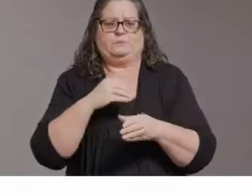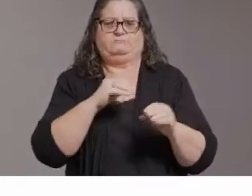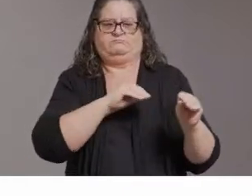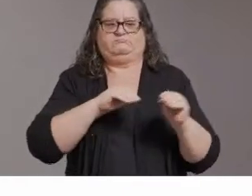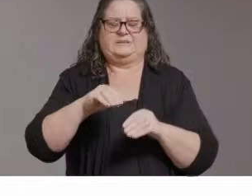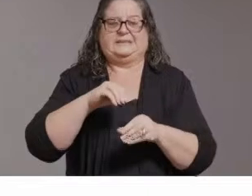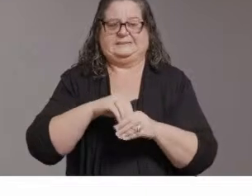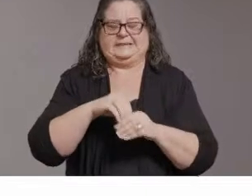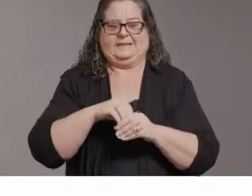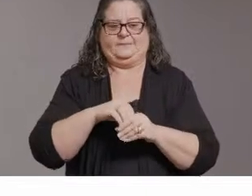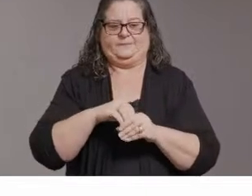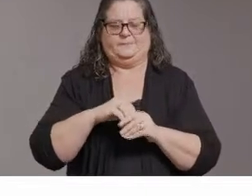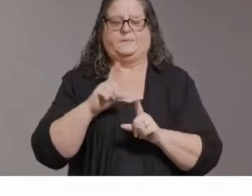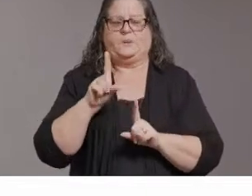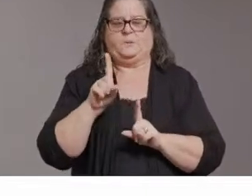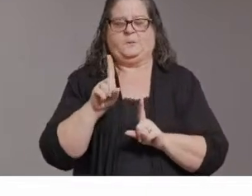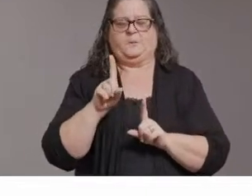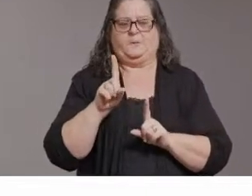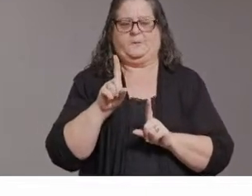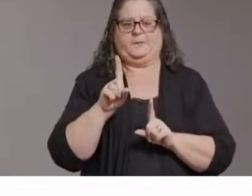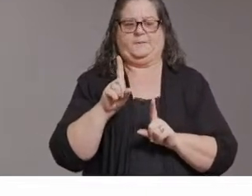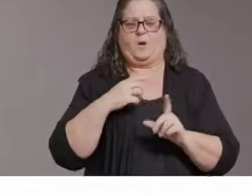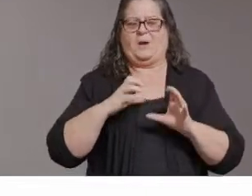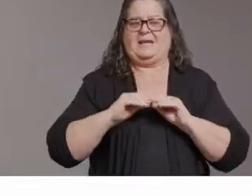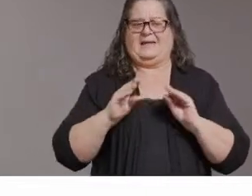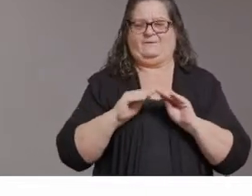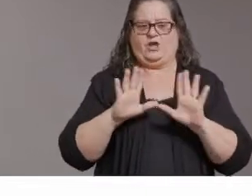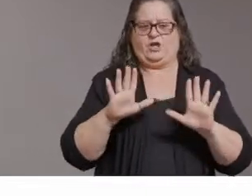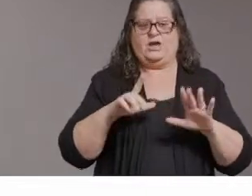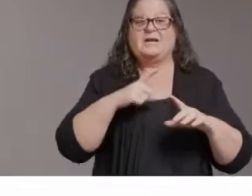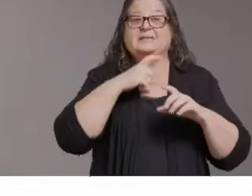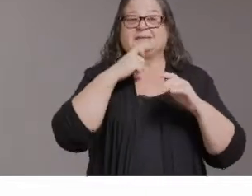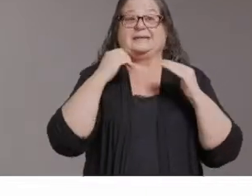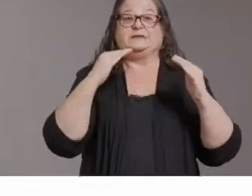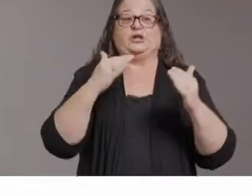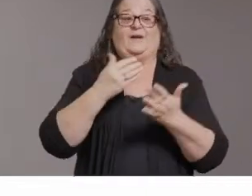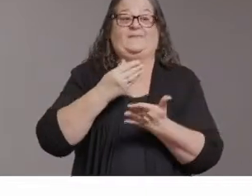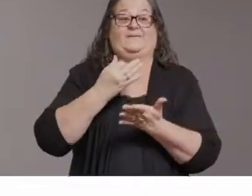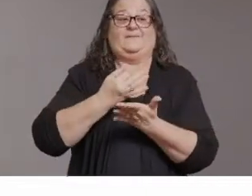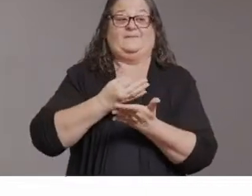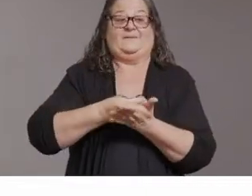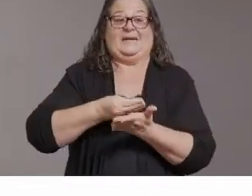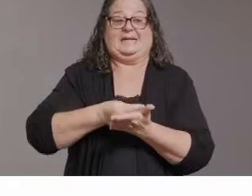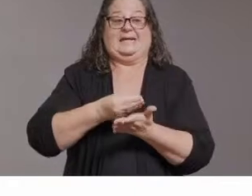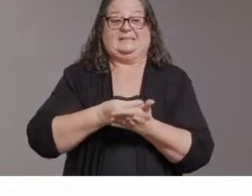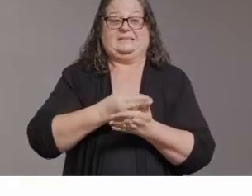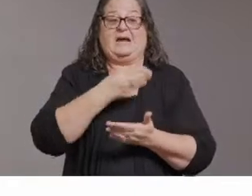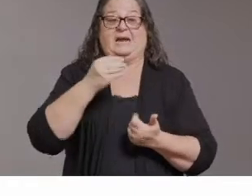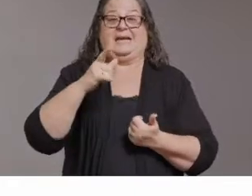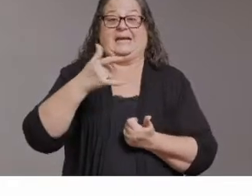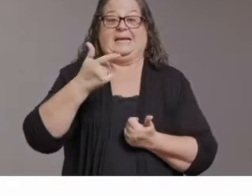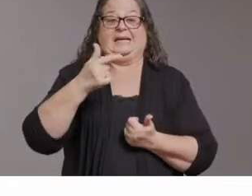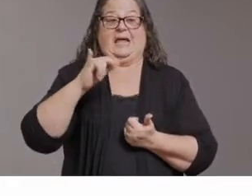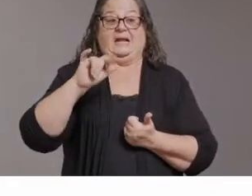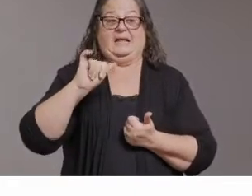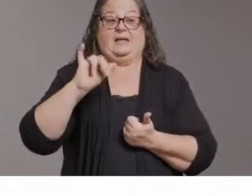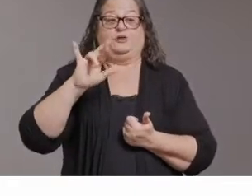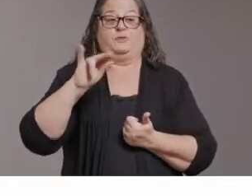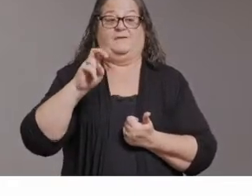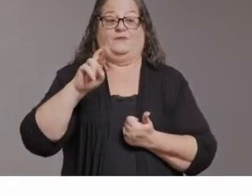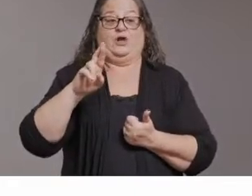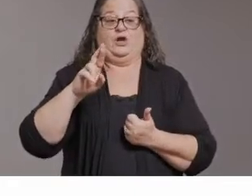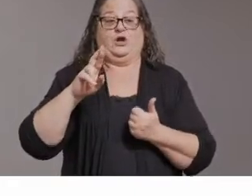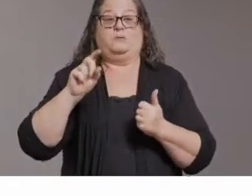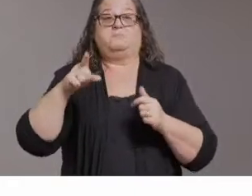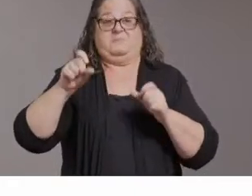Just as a clarification, the Desert Financial Arena and Gila River Arena will be a walk-up vaccination